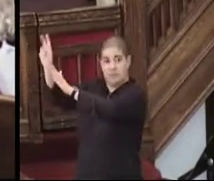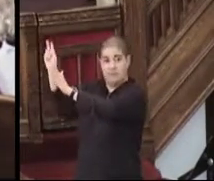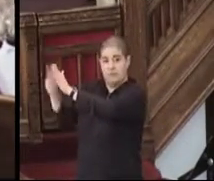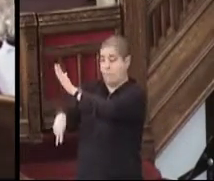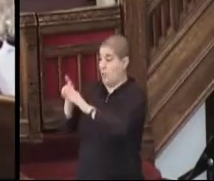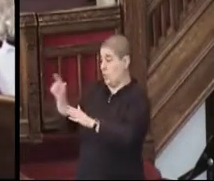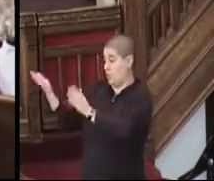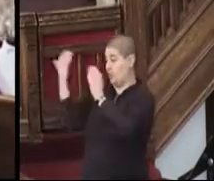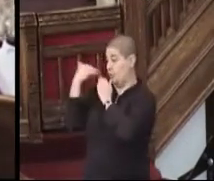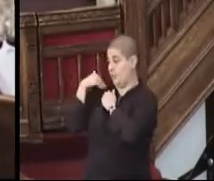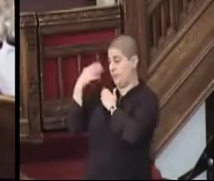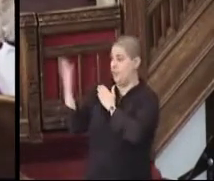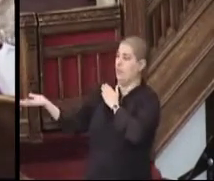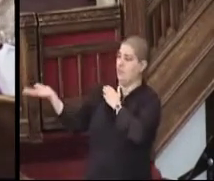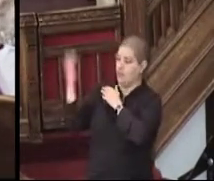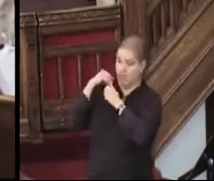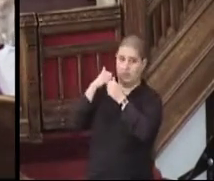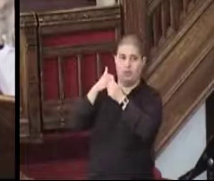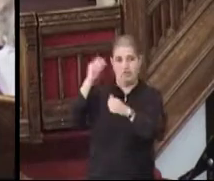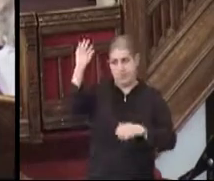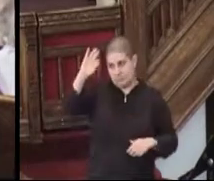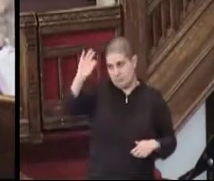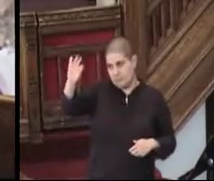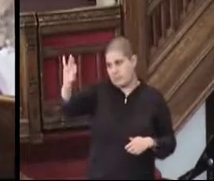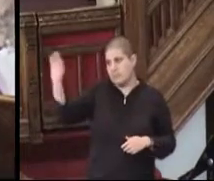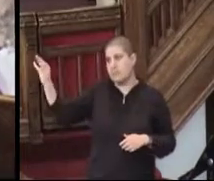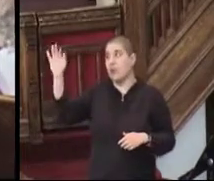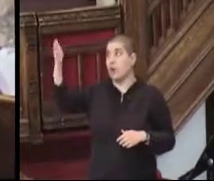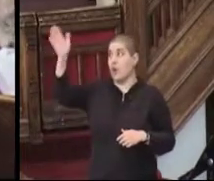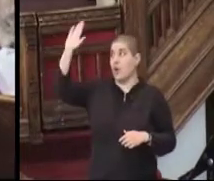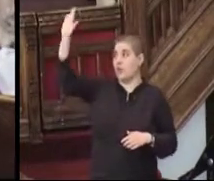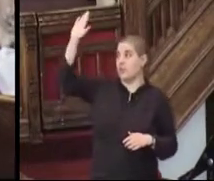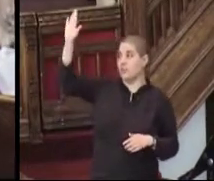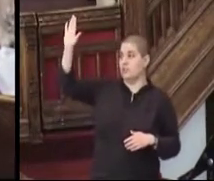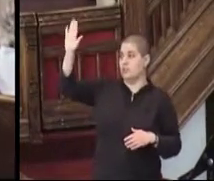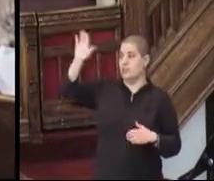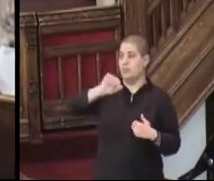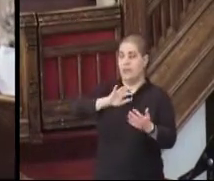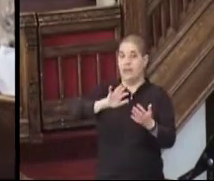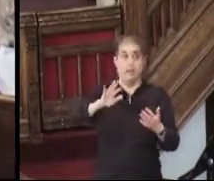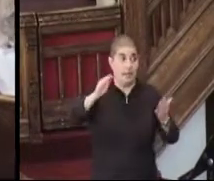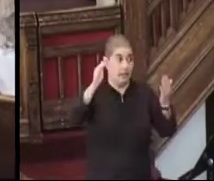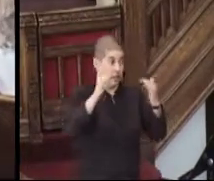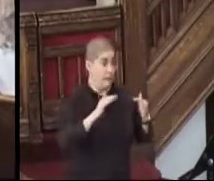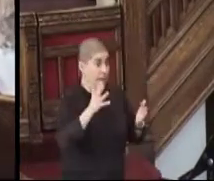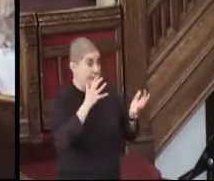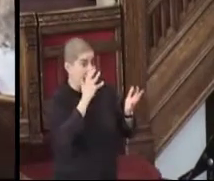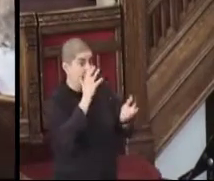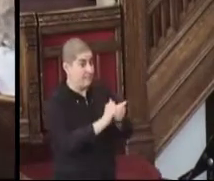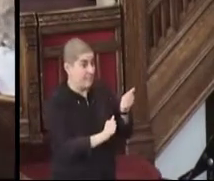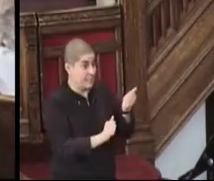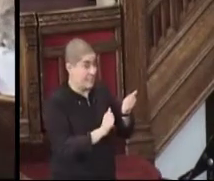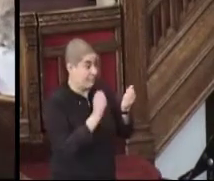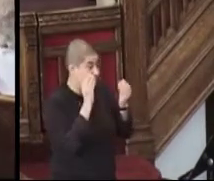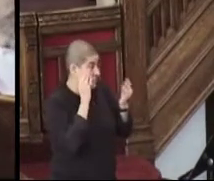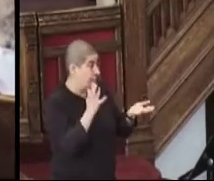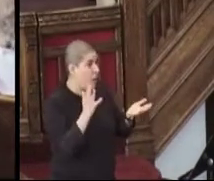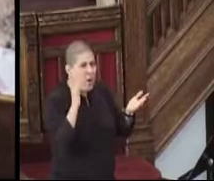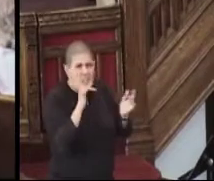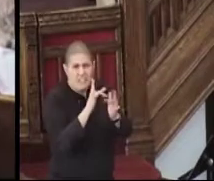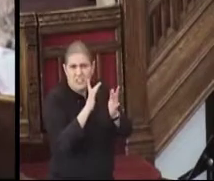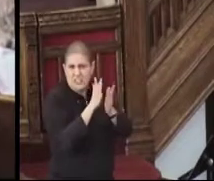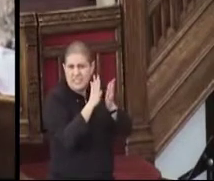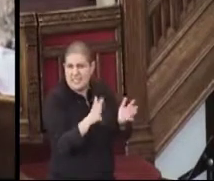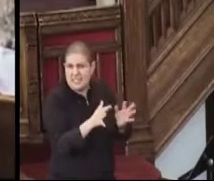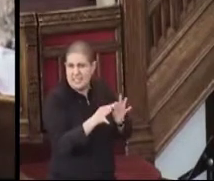duty is to go and preach about the reign of God." Now, this may sound really harsh. Why would Jesus